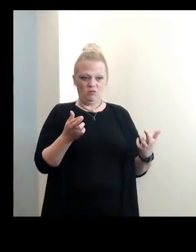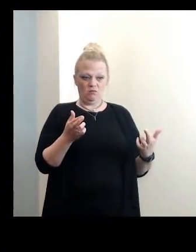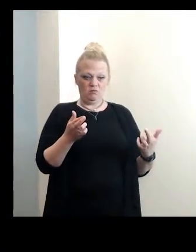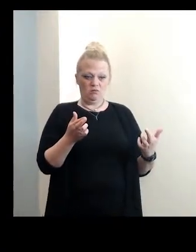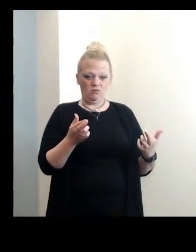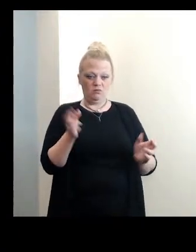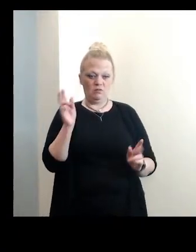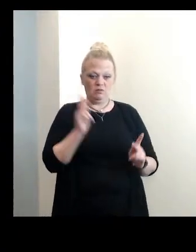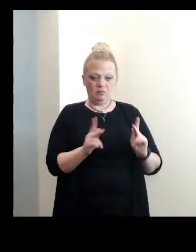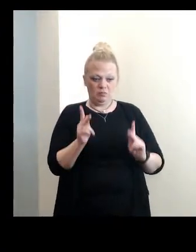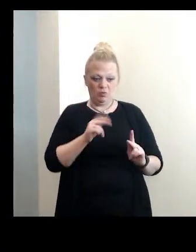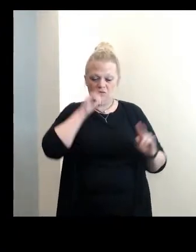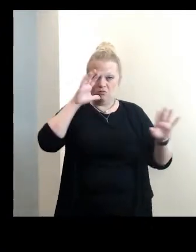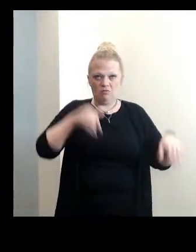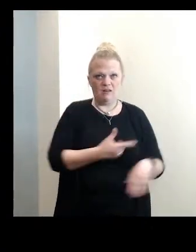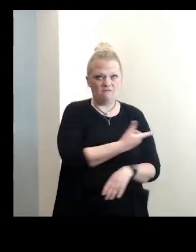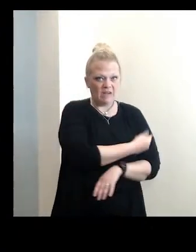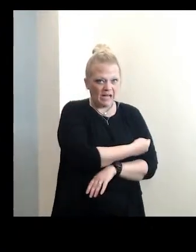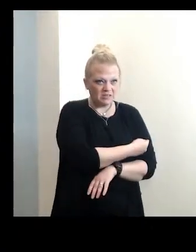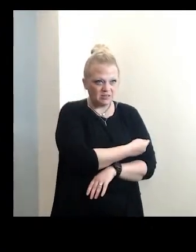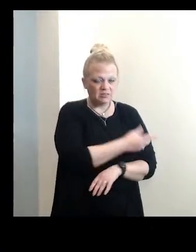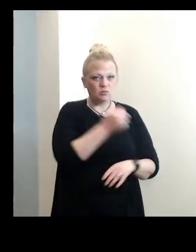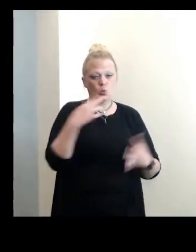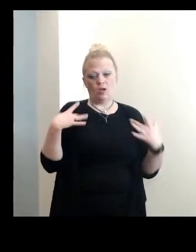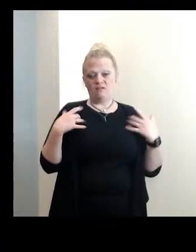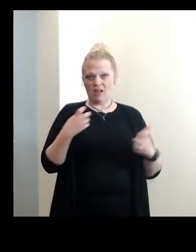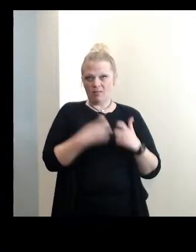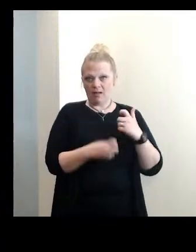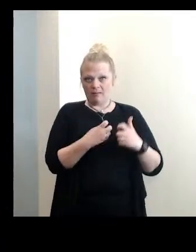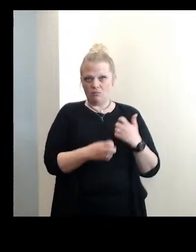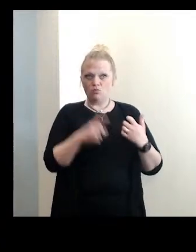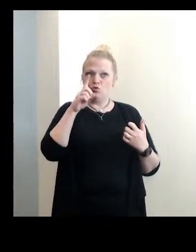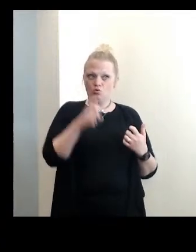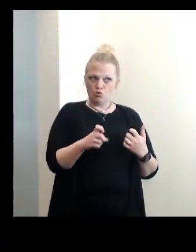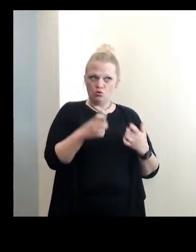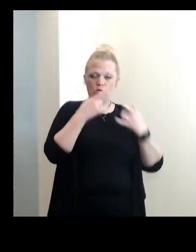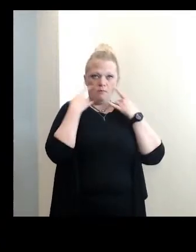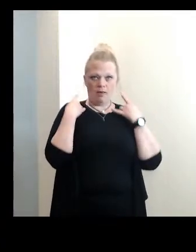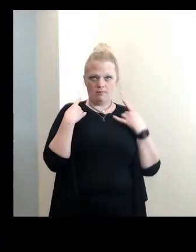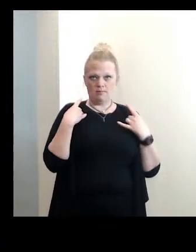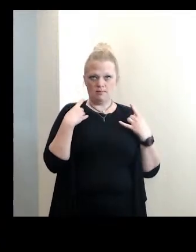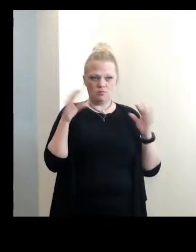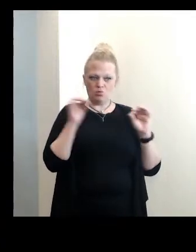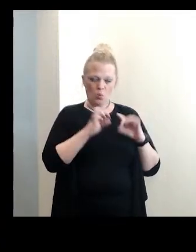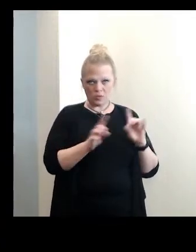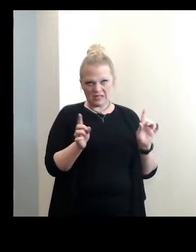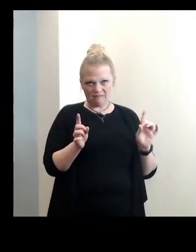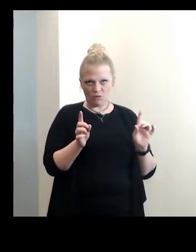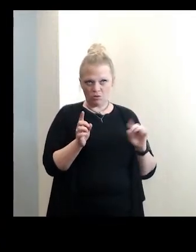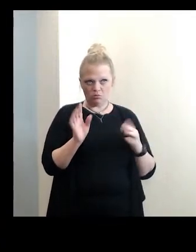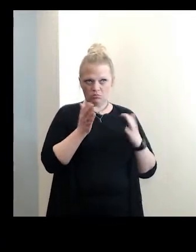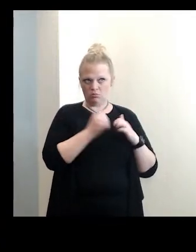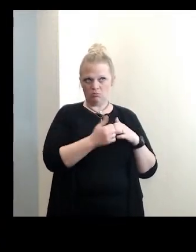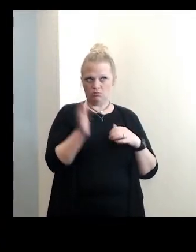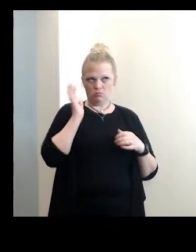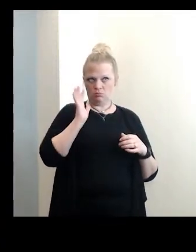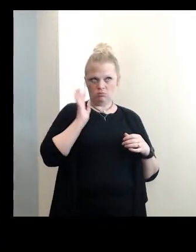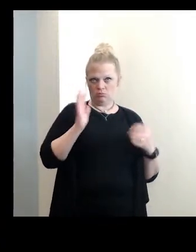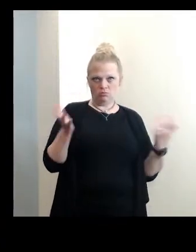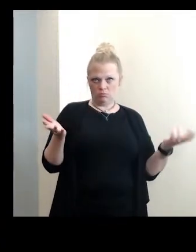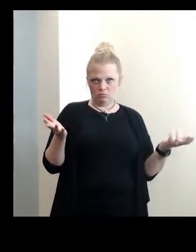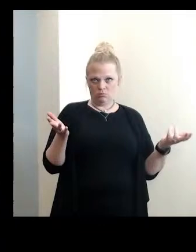that people who have not been vaccinated or immunocompromised should wear a mask. It's no different than what it was beforehand, which